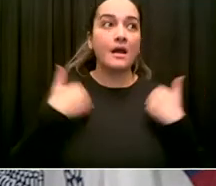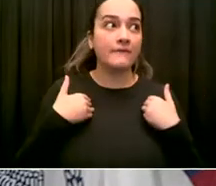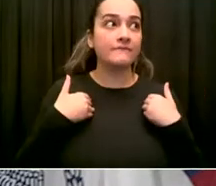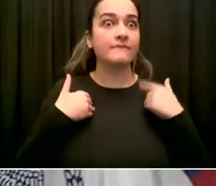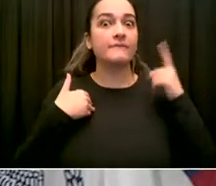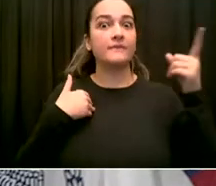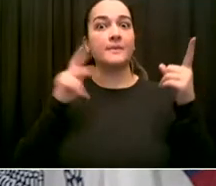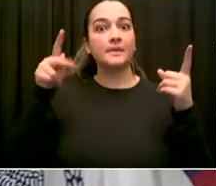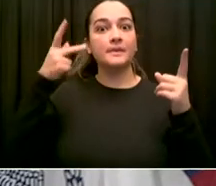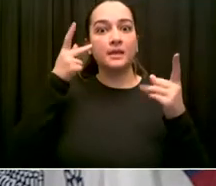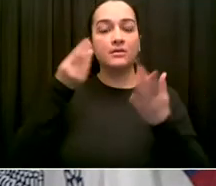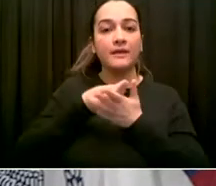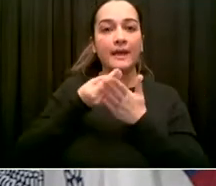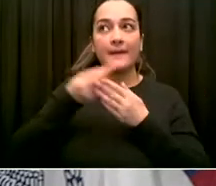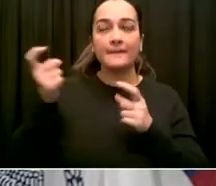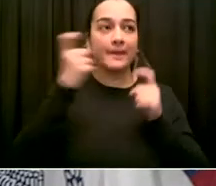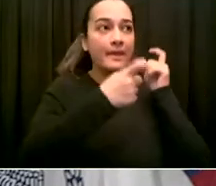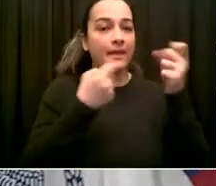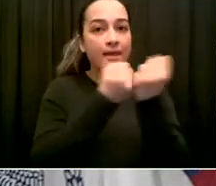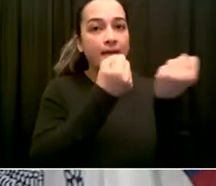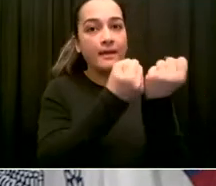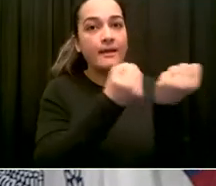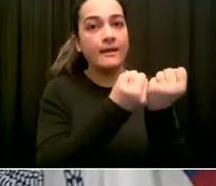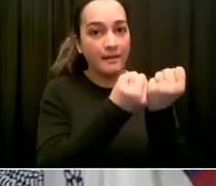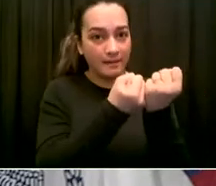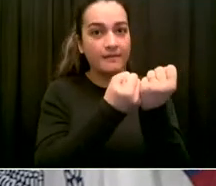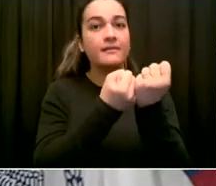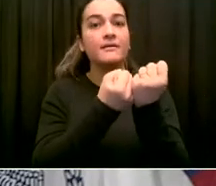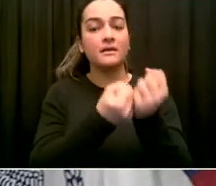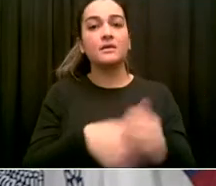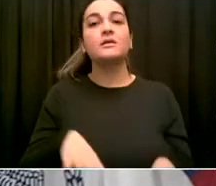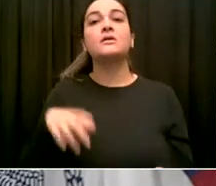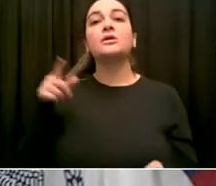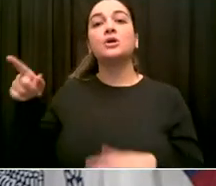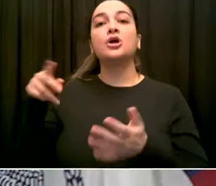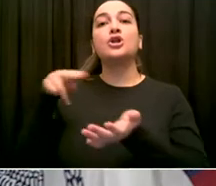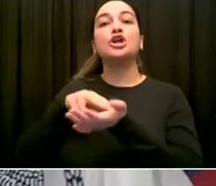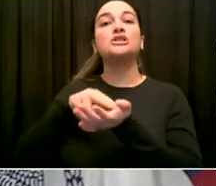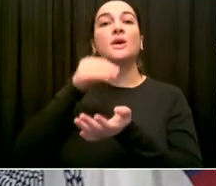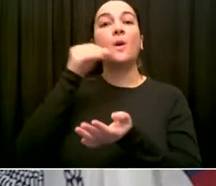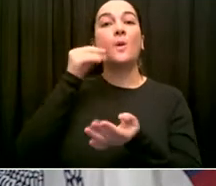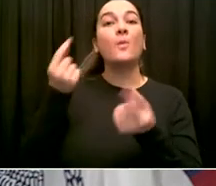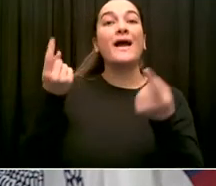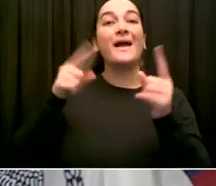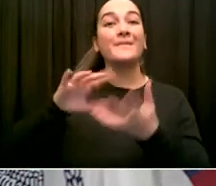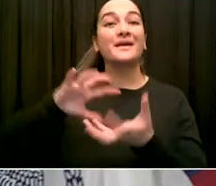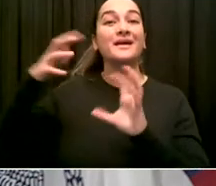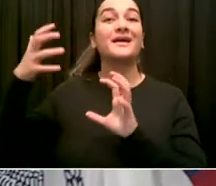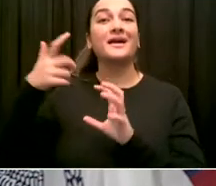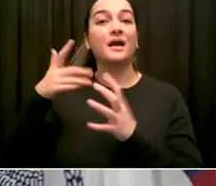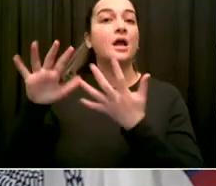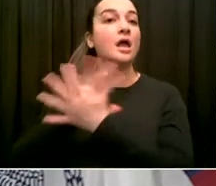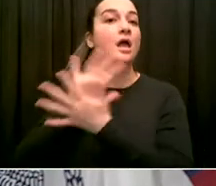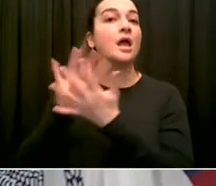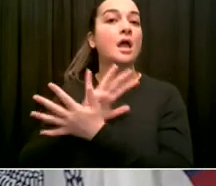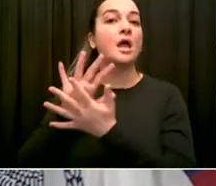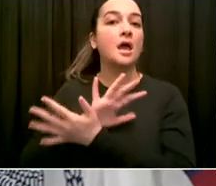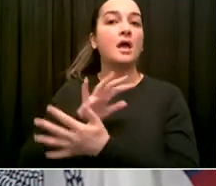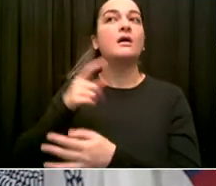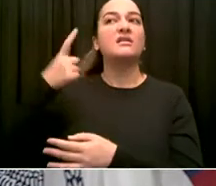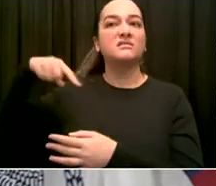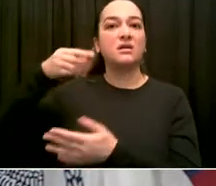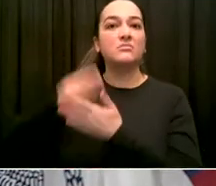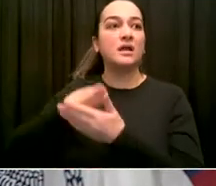campaign donations from the nursing home industry, from the big hospital systems? And obviously, some very good reporting